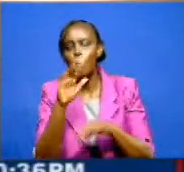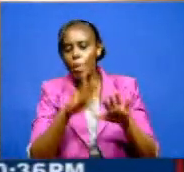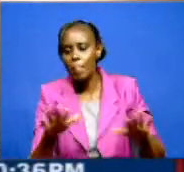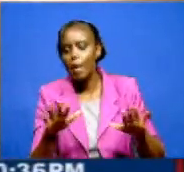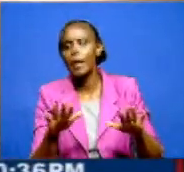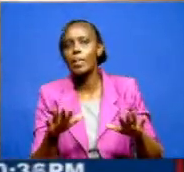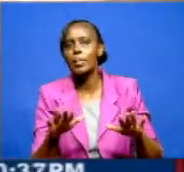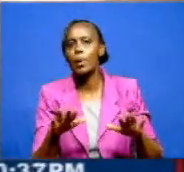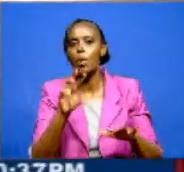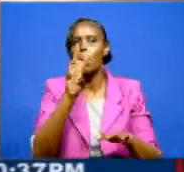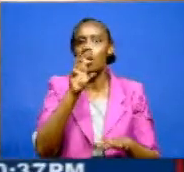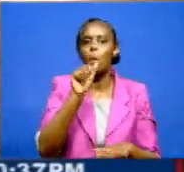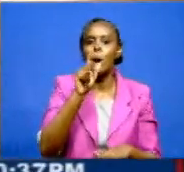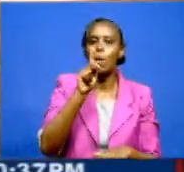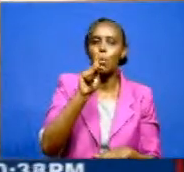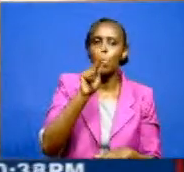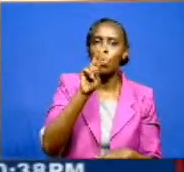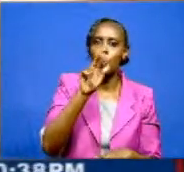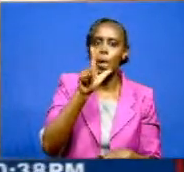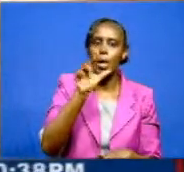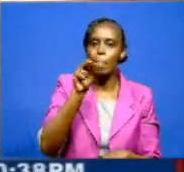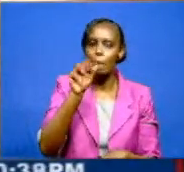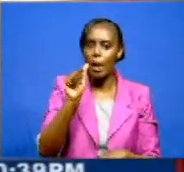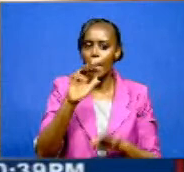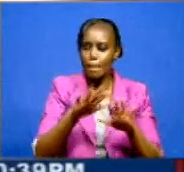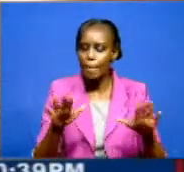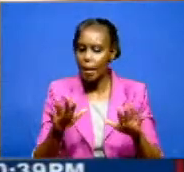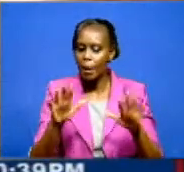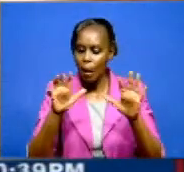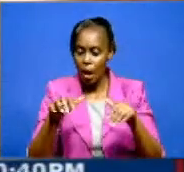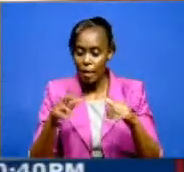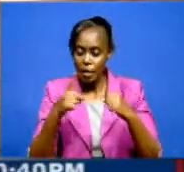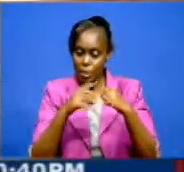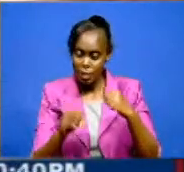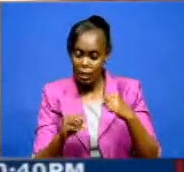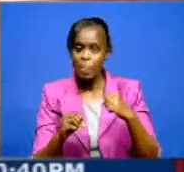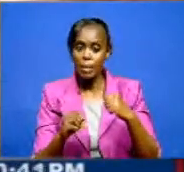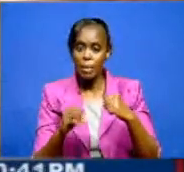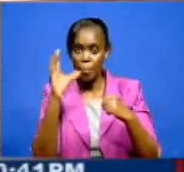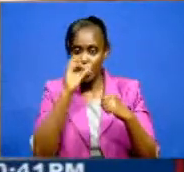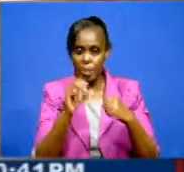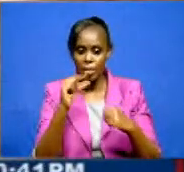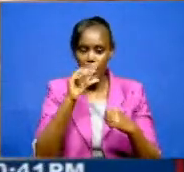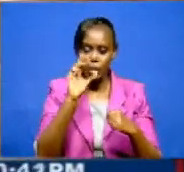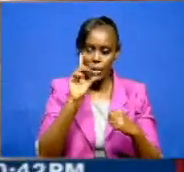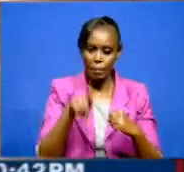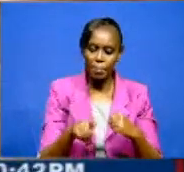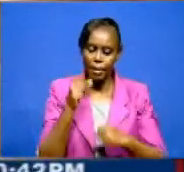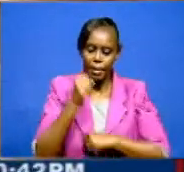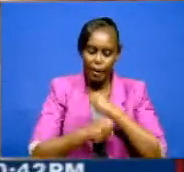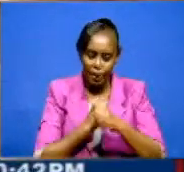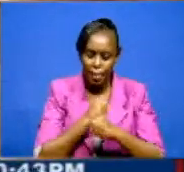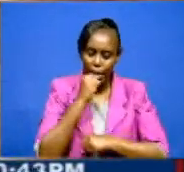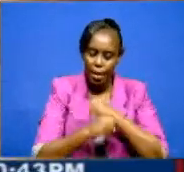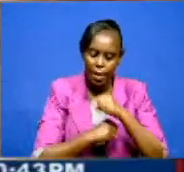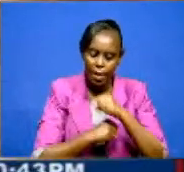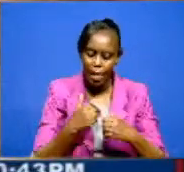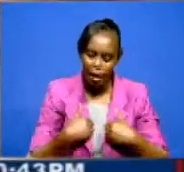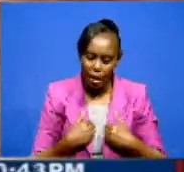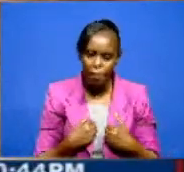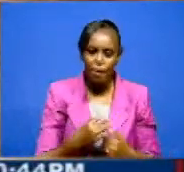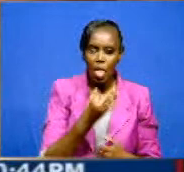Market, it is the market. Now, if agriculture is 60% of the GDP, yet every year we're having 30